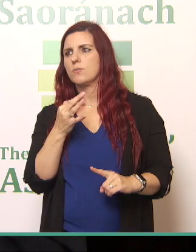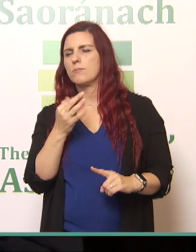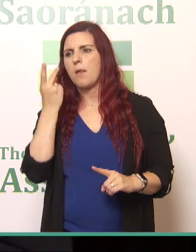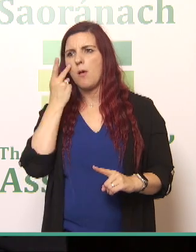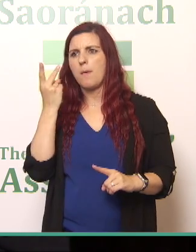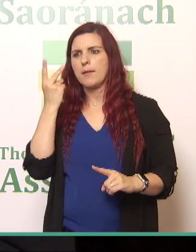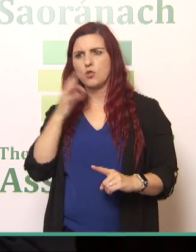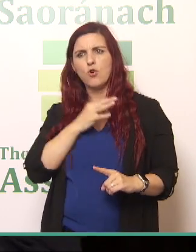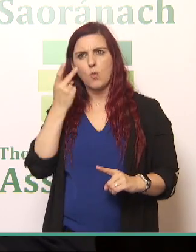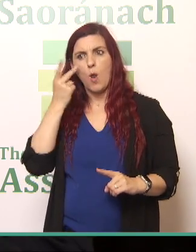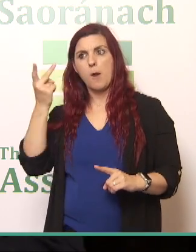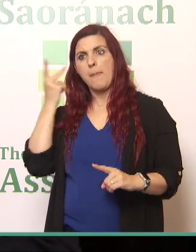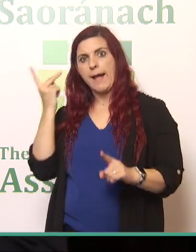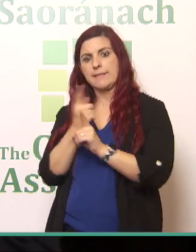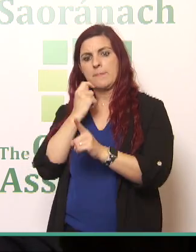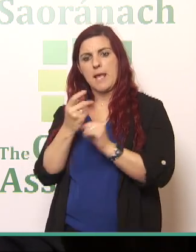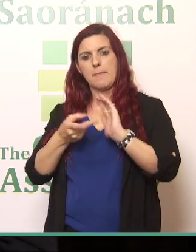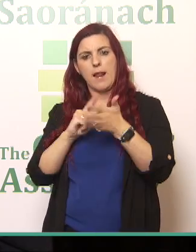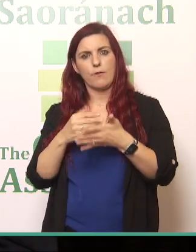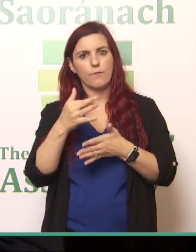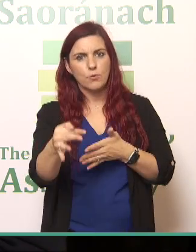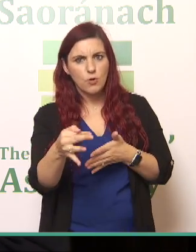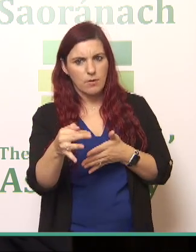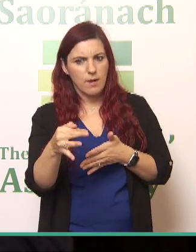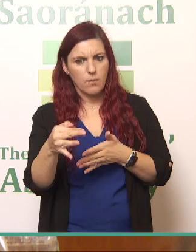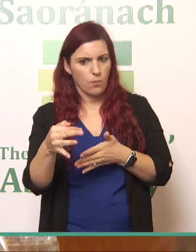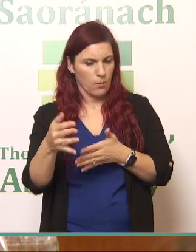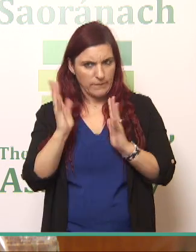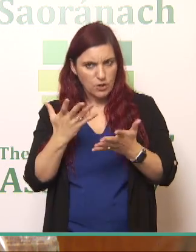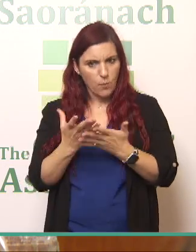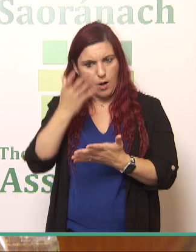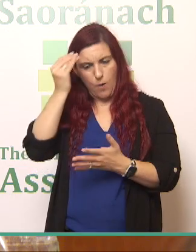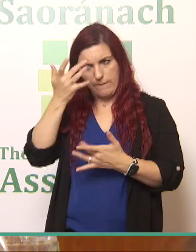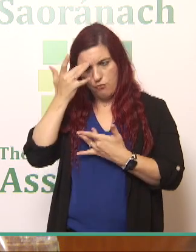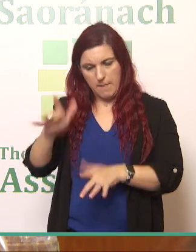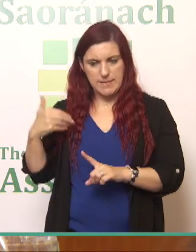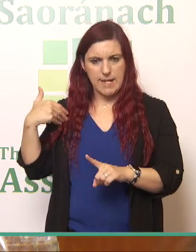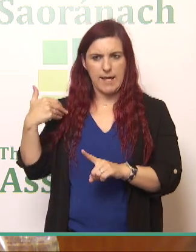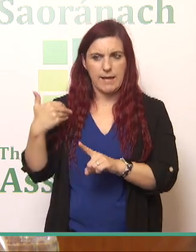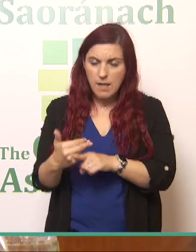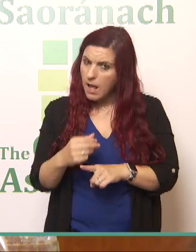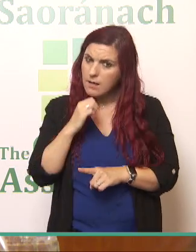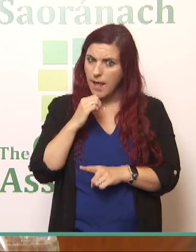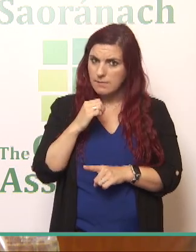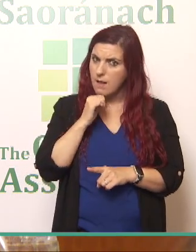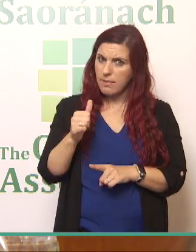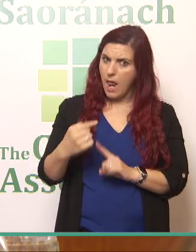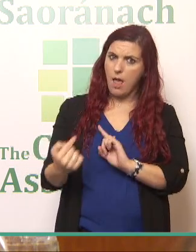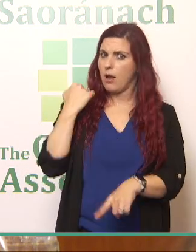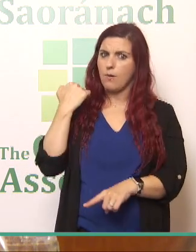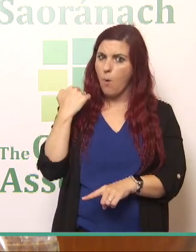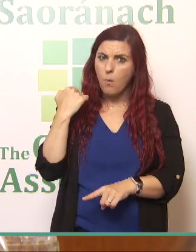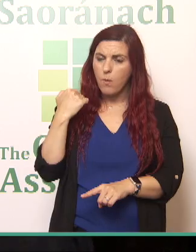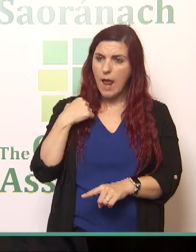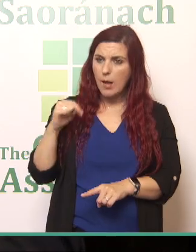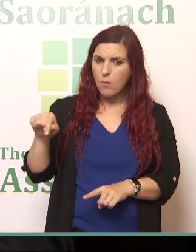we look forward. We have as an industry learned from our mistakes. It's not that long ago when I'd go around to branch meetings this time of the year and farmers would say to